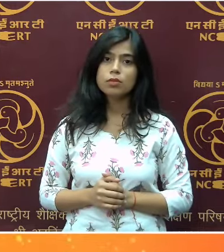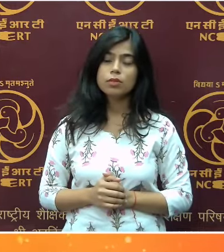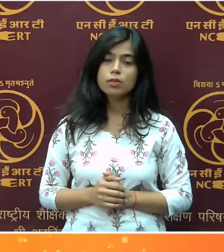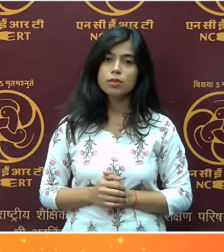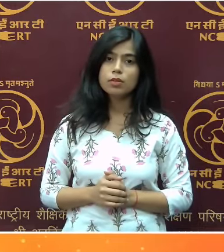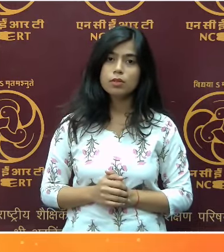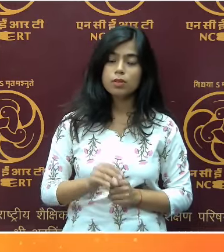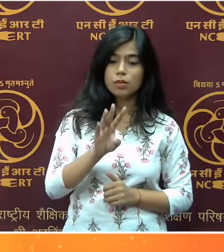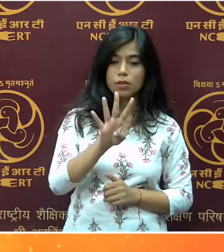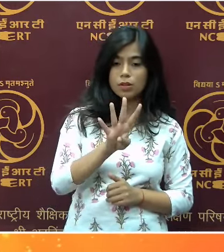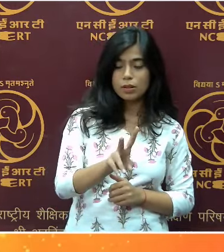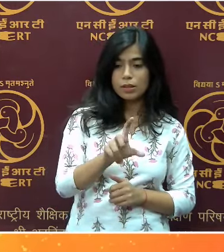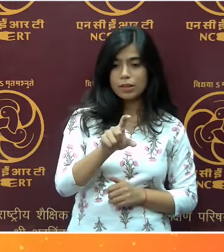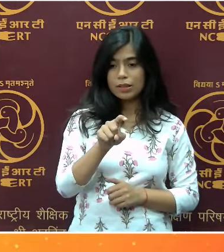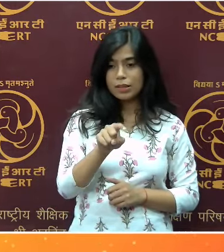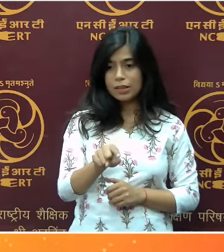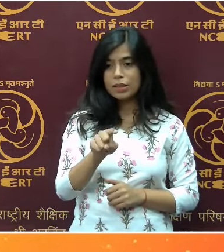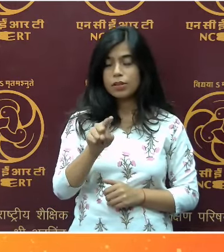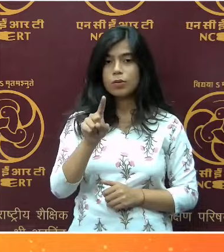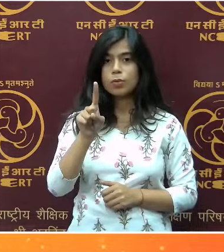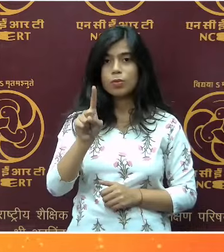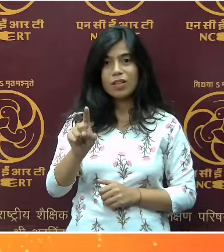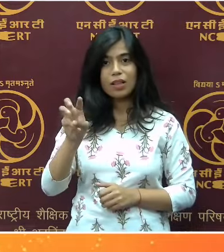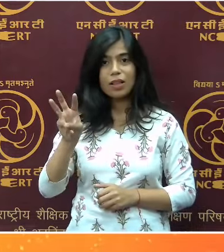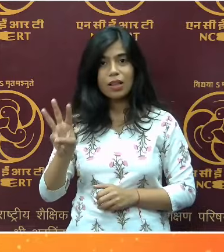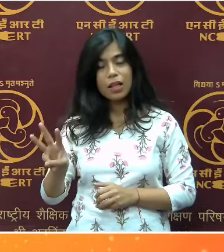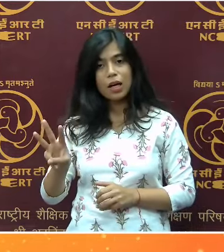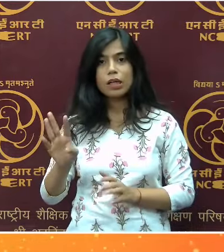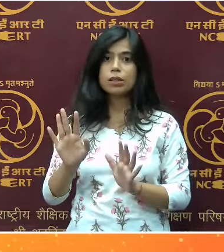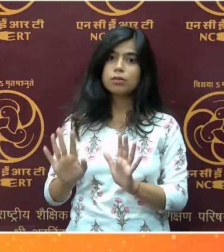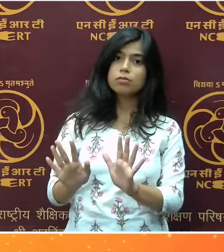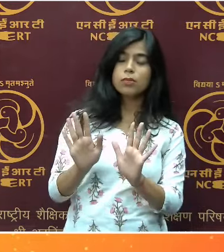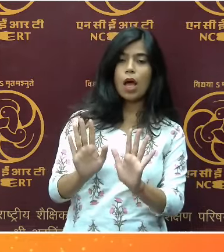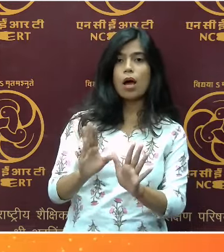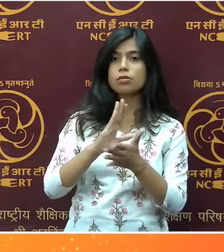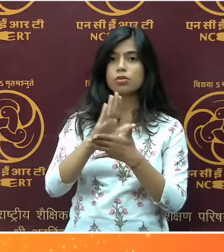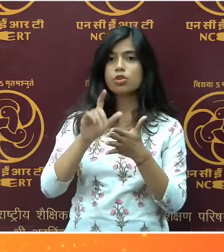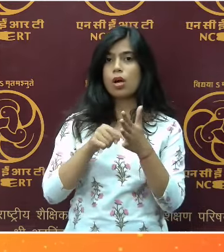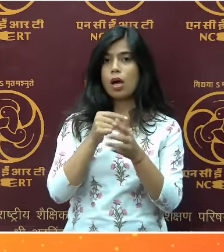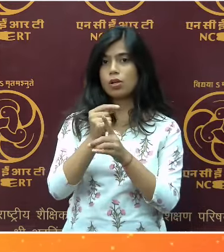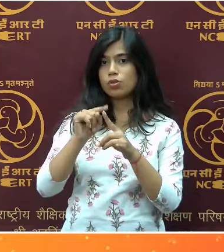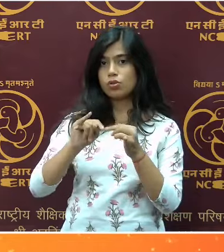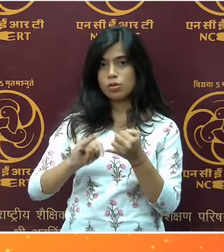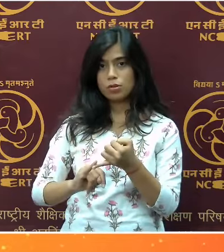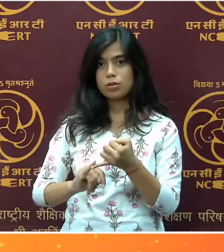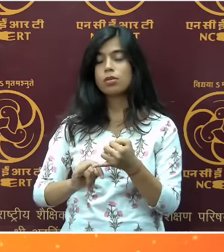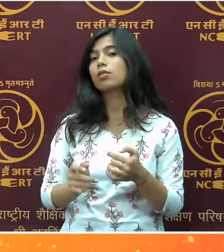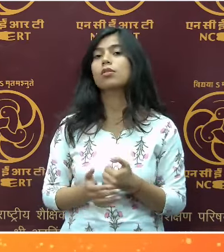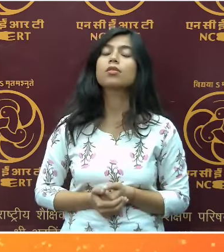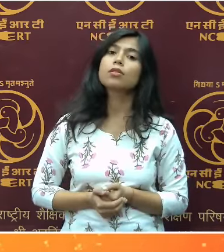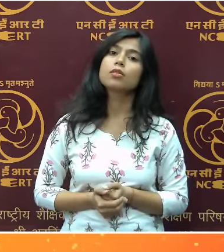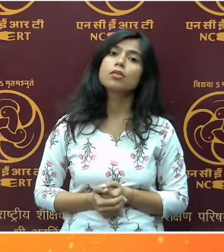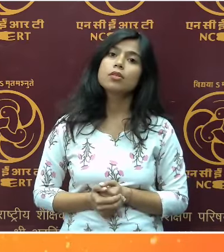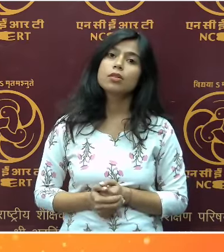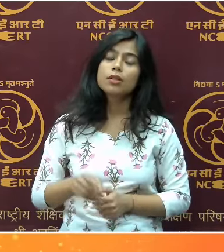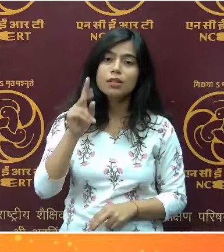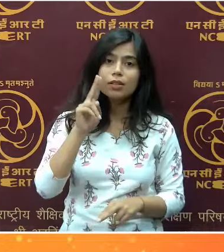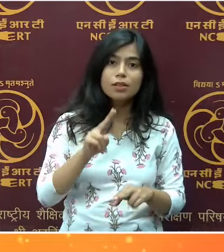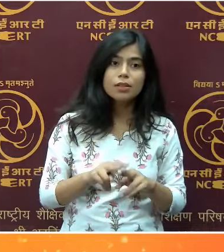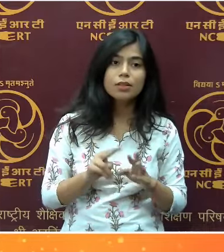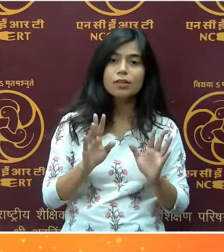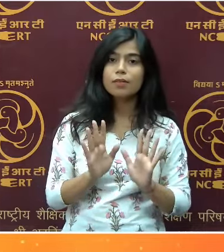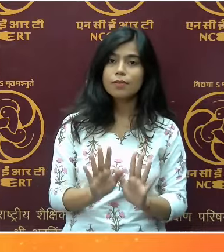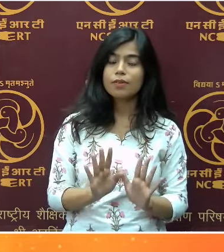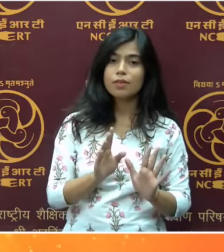3 into 10 power 13 number of charges are there. So whenever we take something, it has charge.